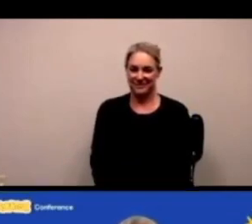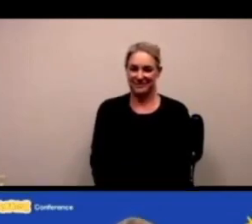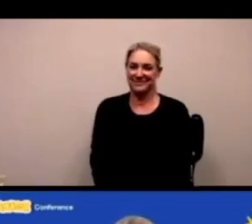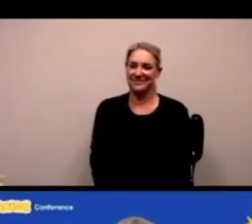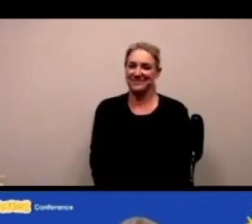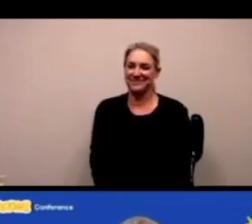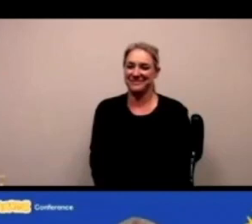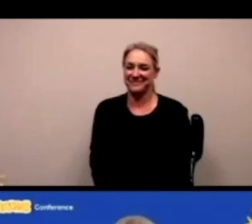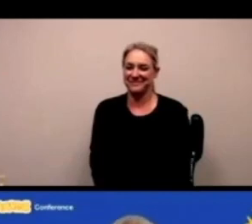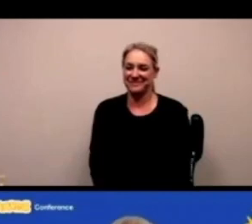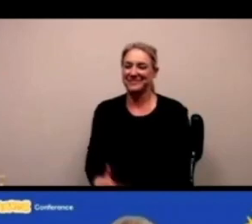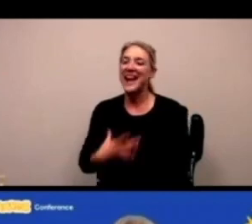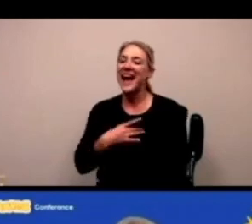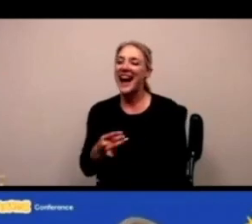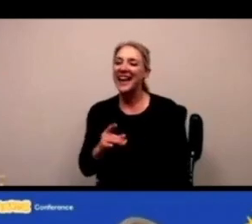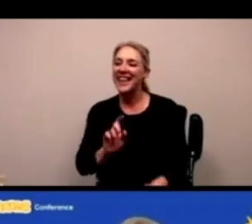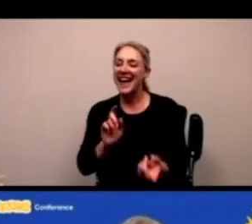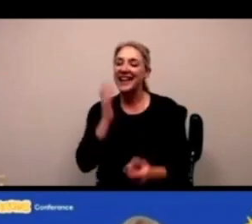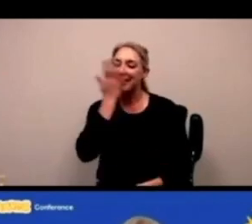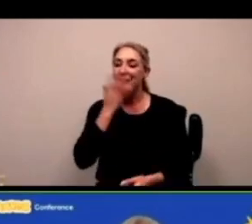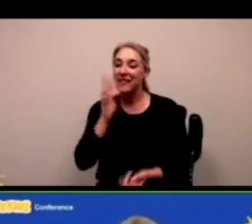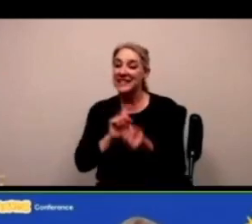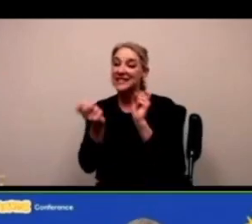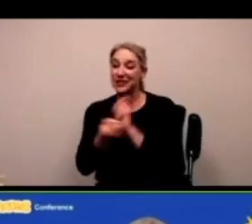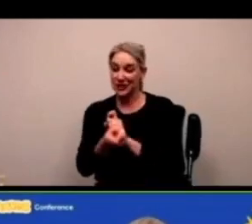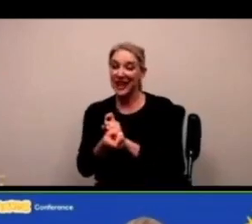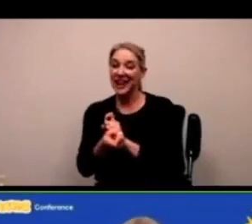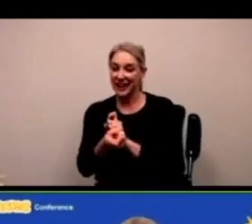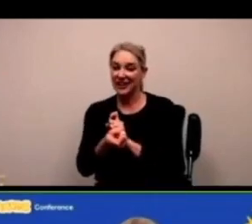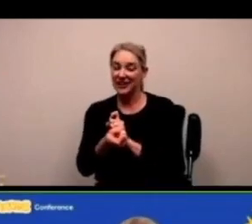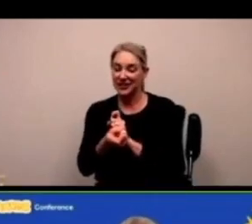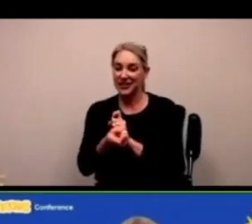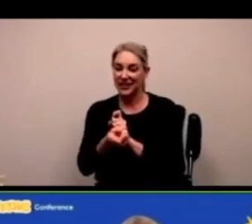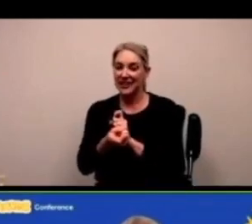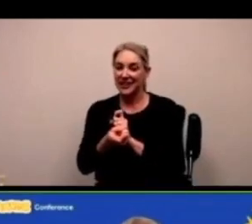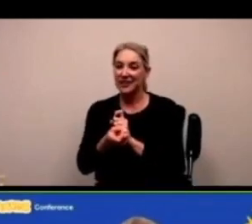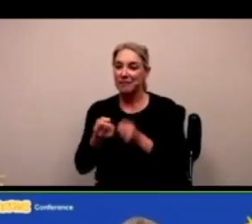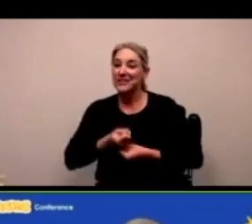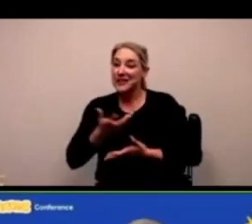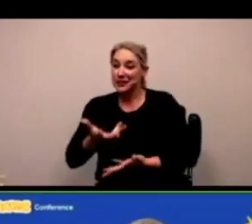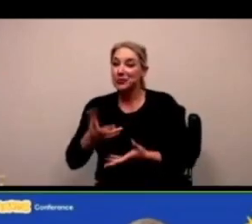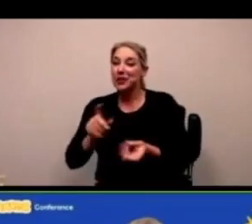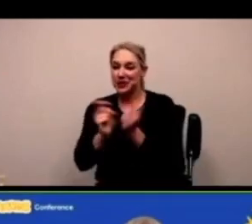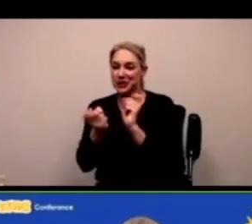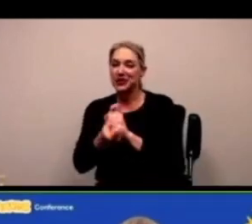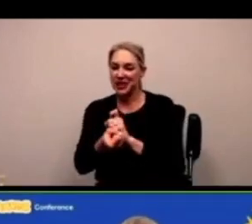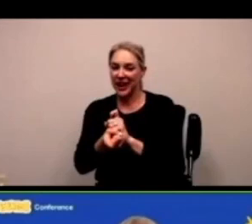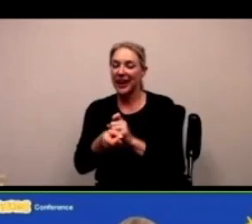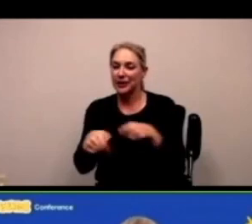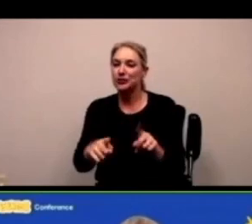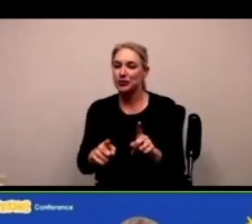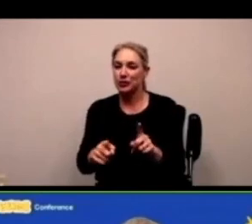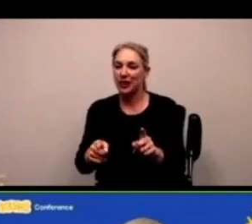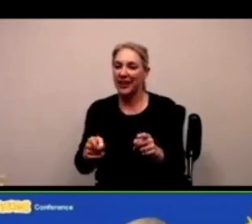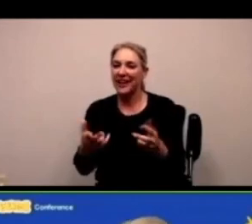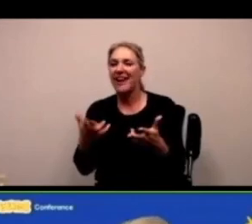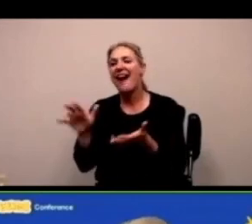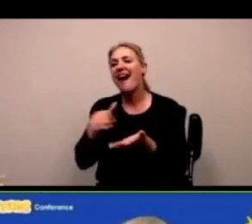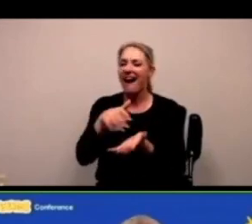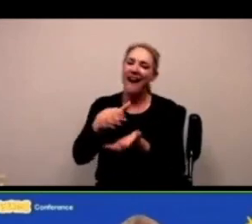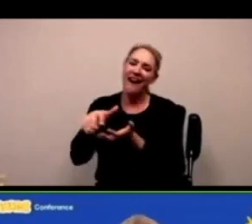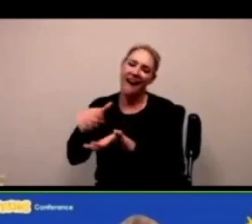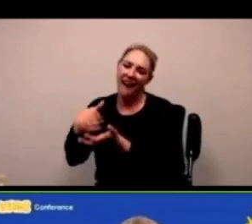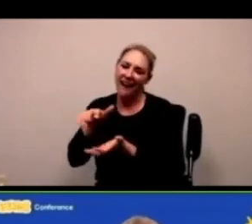And then I like they changed the expression on, you know, when they started laughing, and you know they changed the expression on their